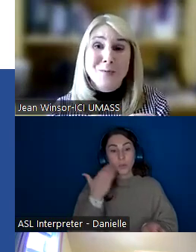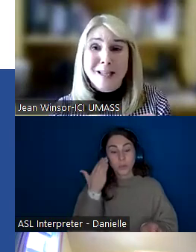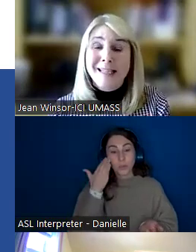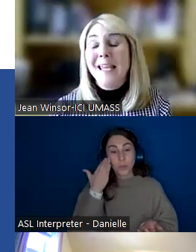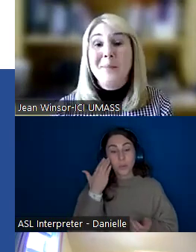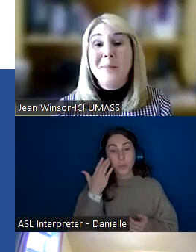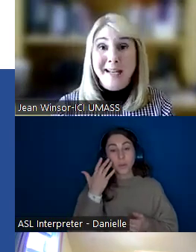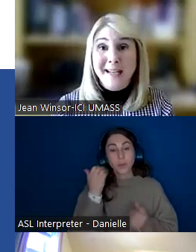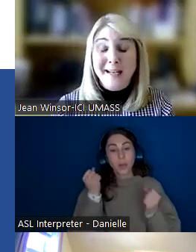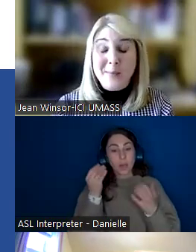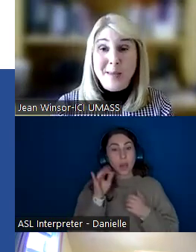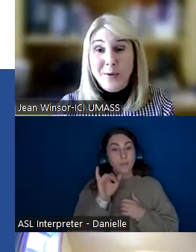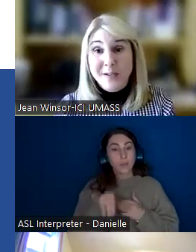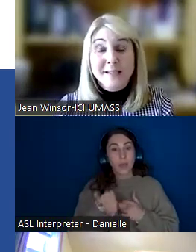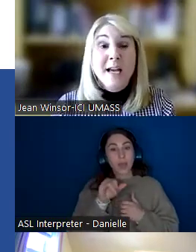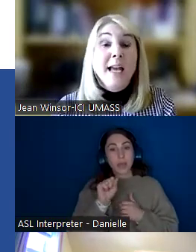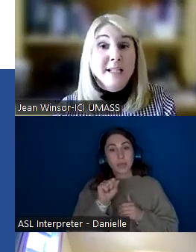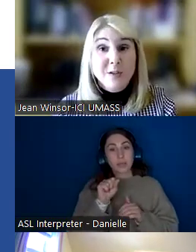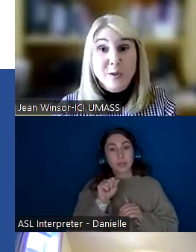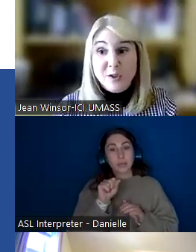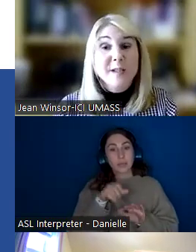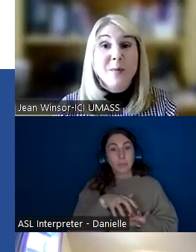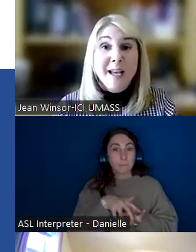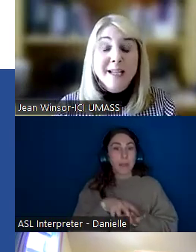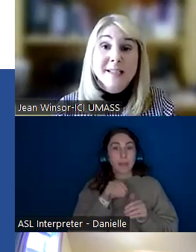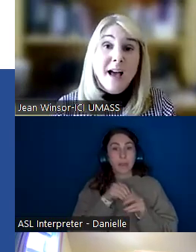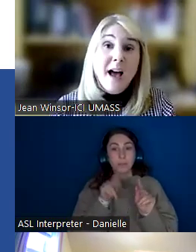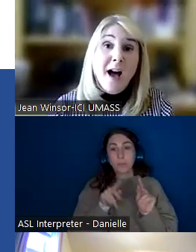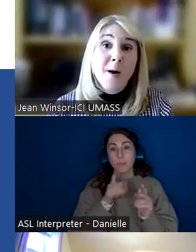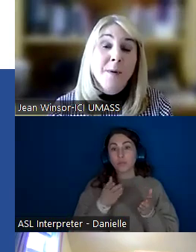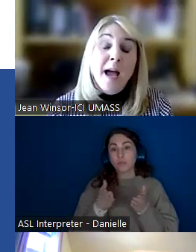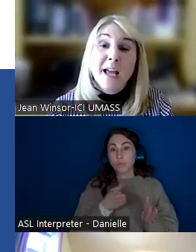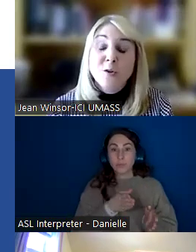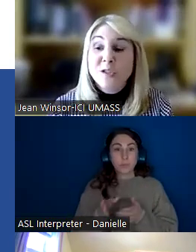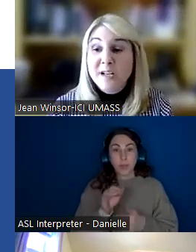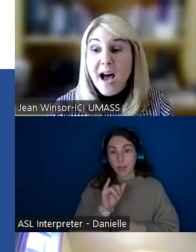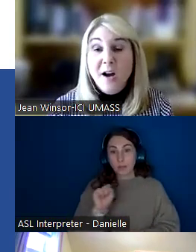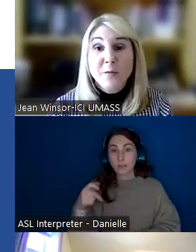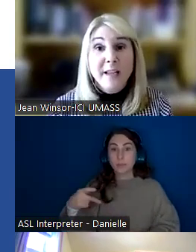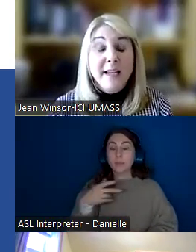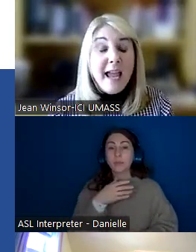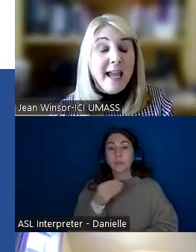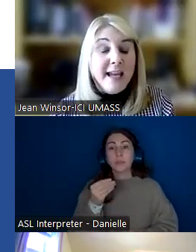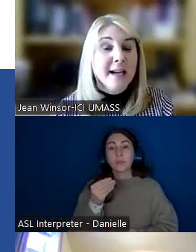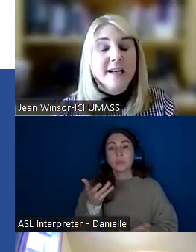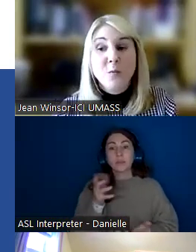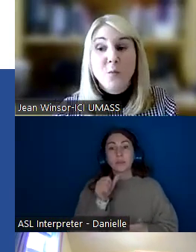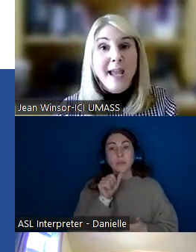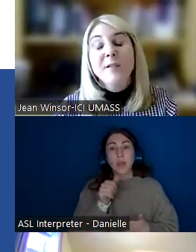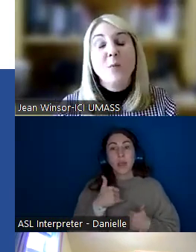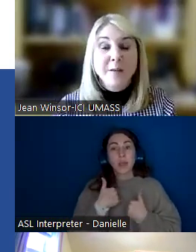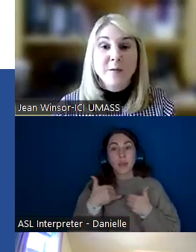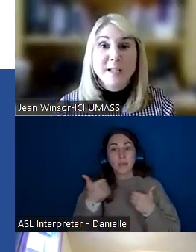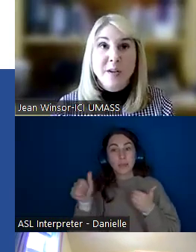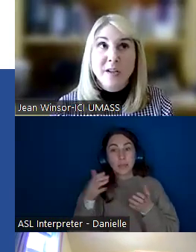is really like embedded in people's individual service plans. And there's not really a